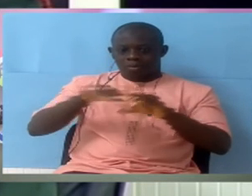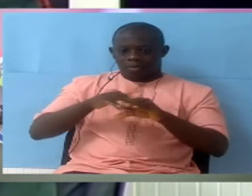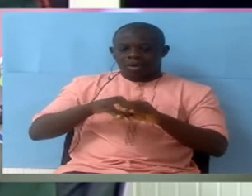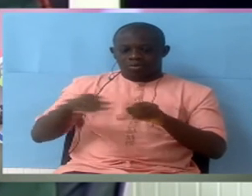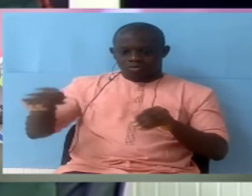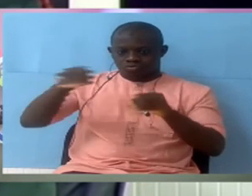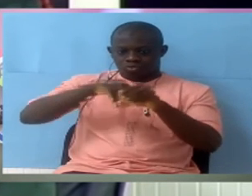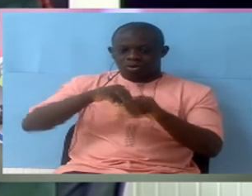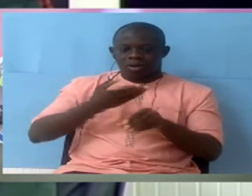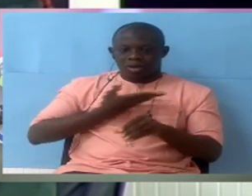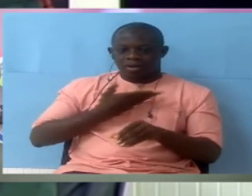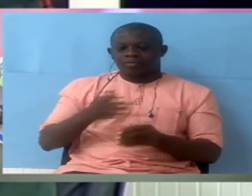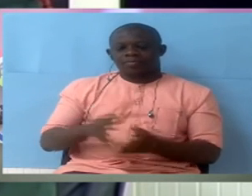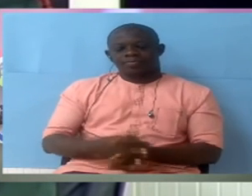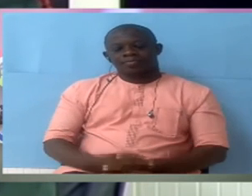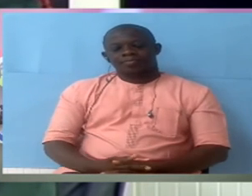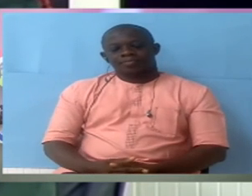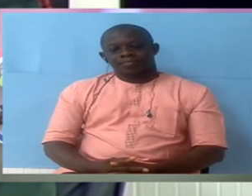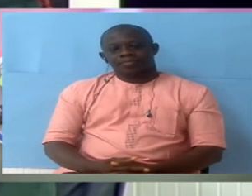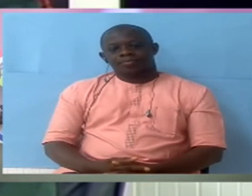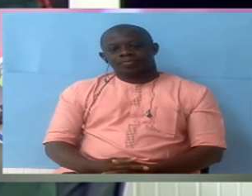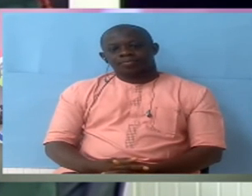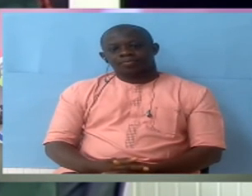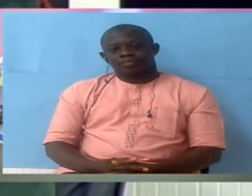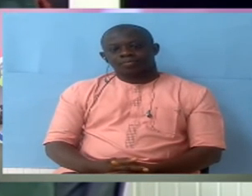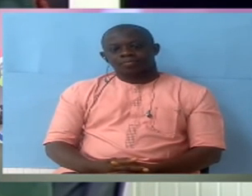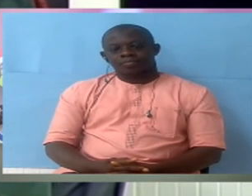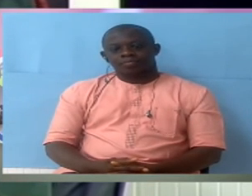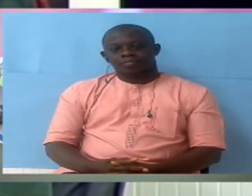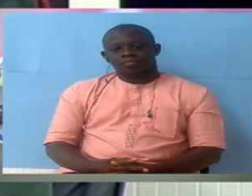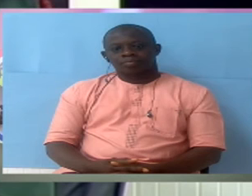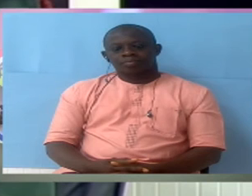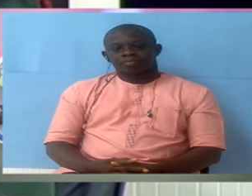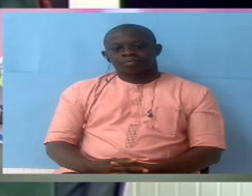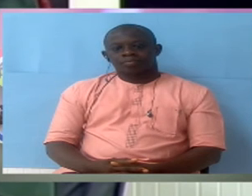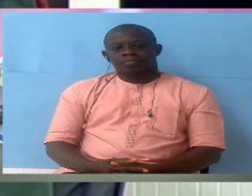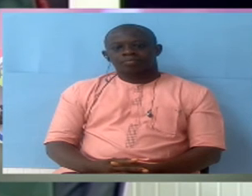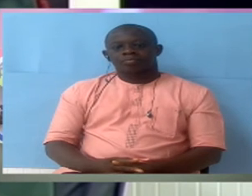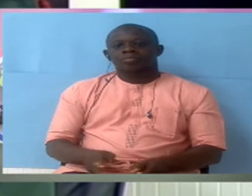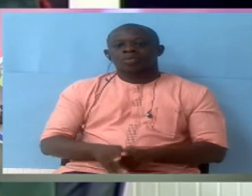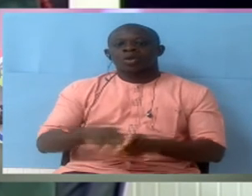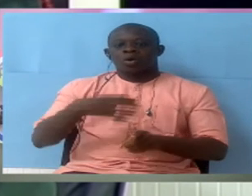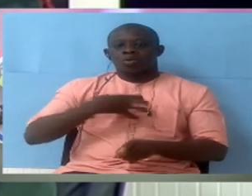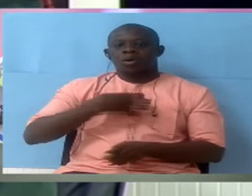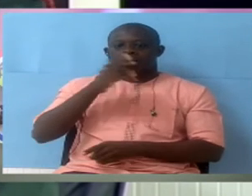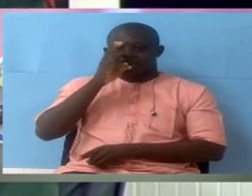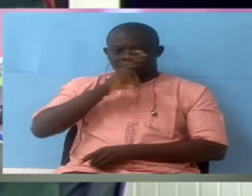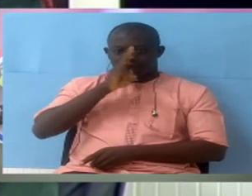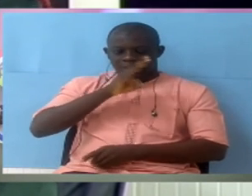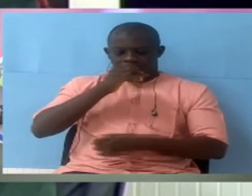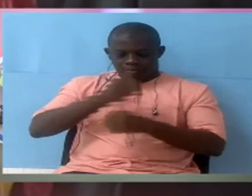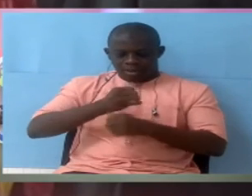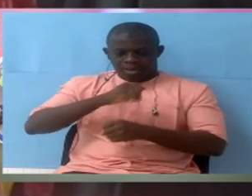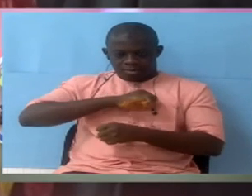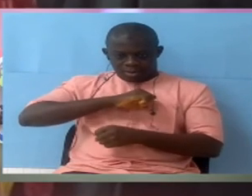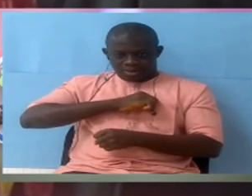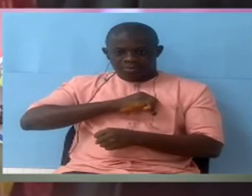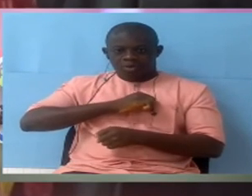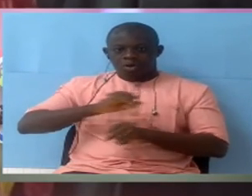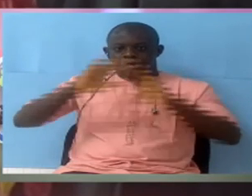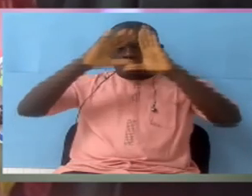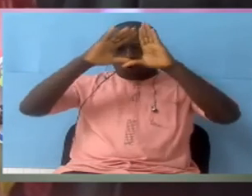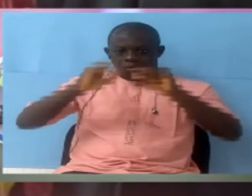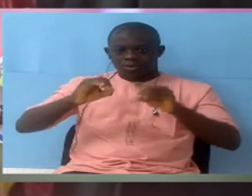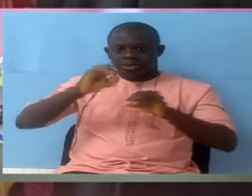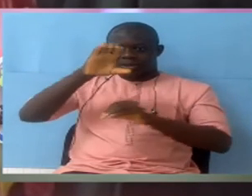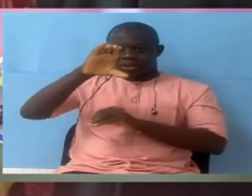Bokachi ñaareli bankhas bi nga xamne ñoy tokis baaj bi to try my chance to be an officer cadet pour ma